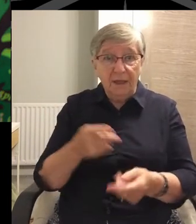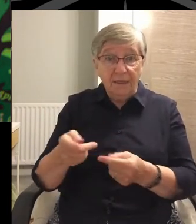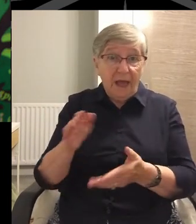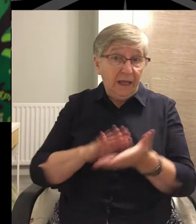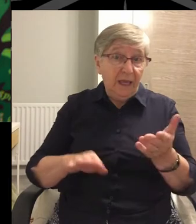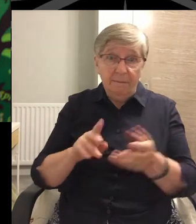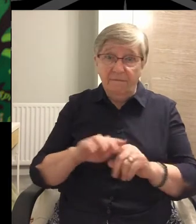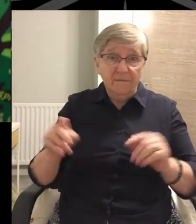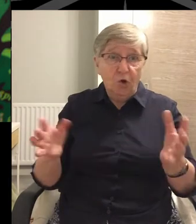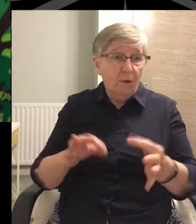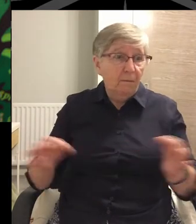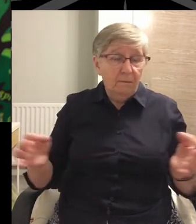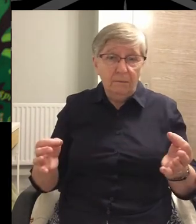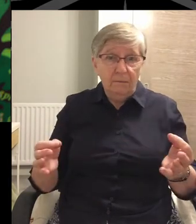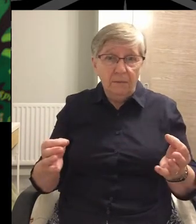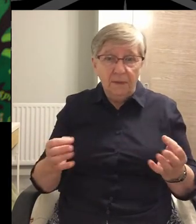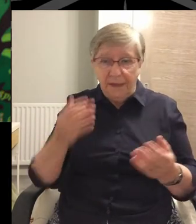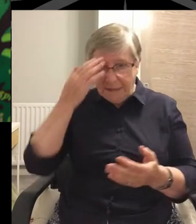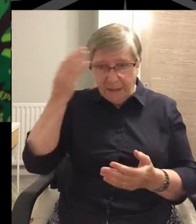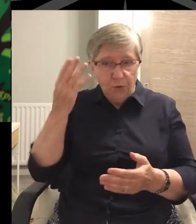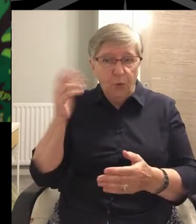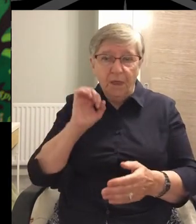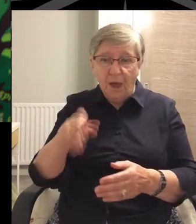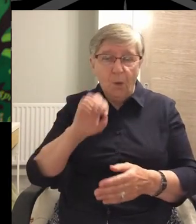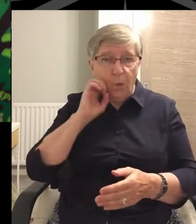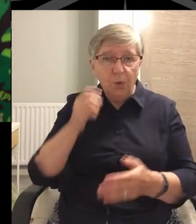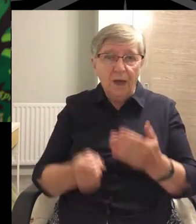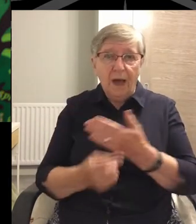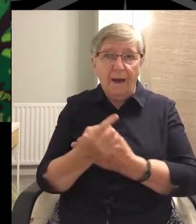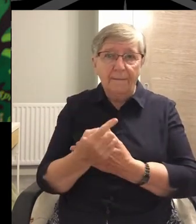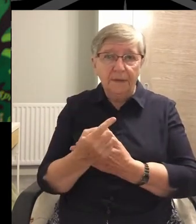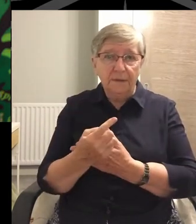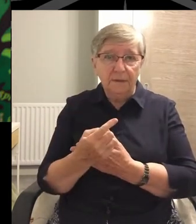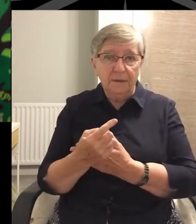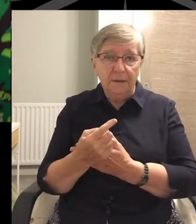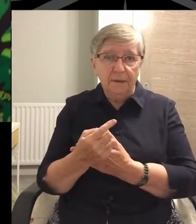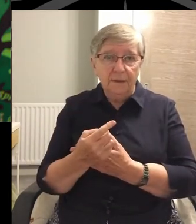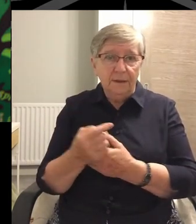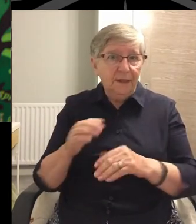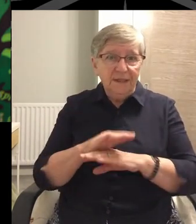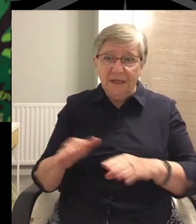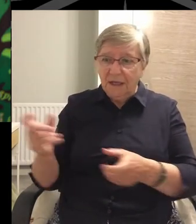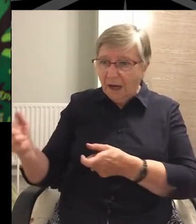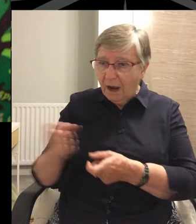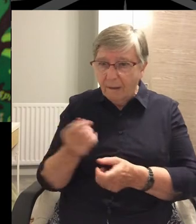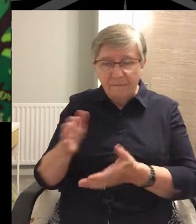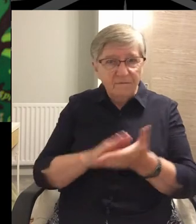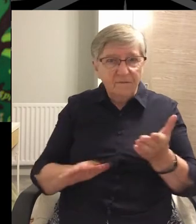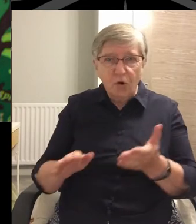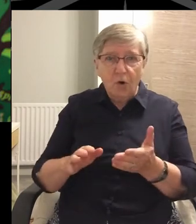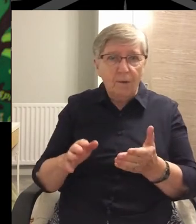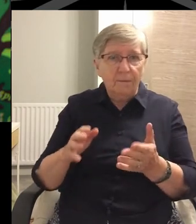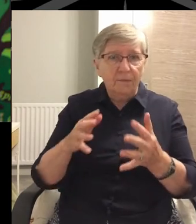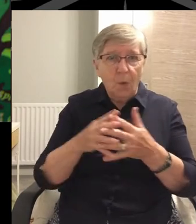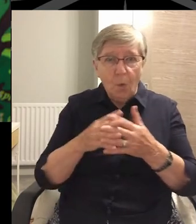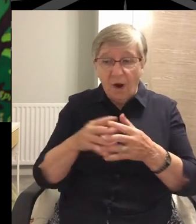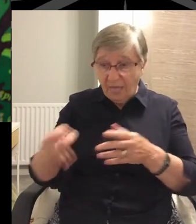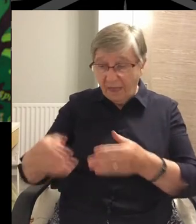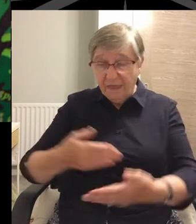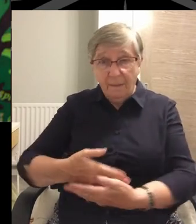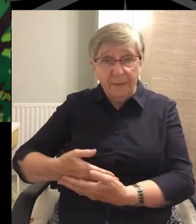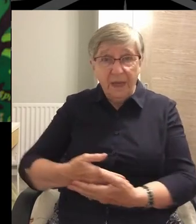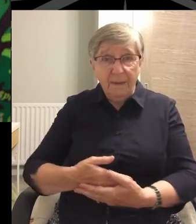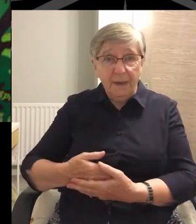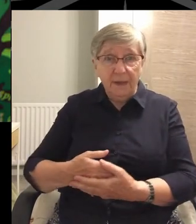something that came out of the blue, that could not have been anticipated, that did not have any human cause, that did not come from any worthiness in